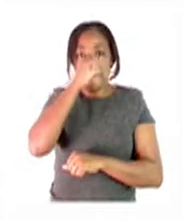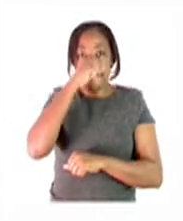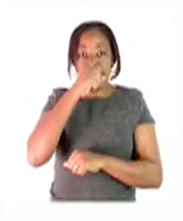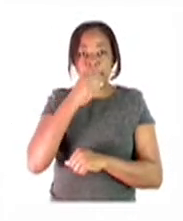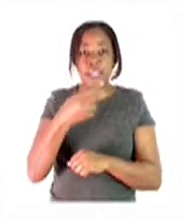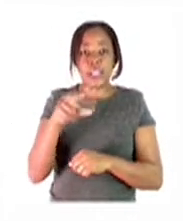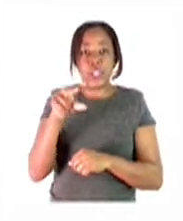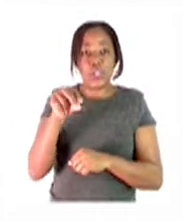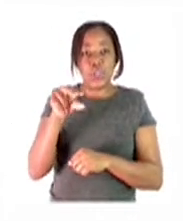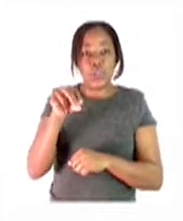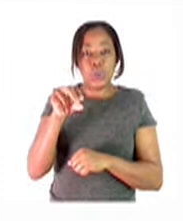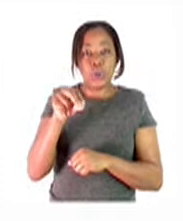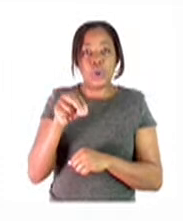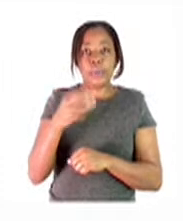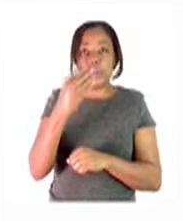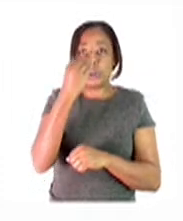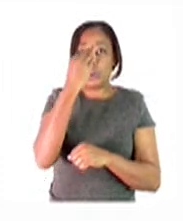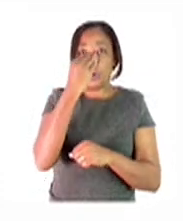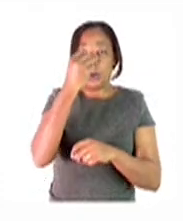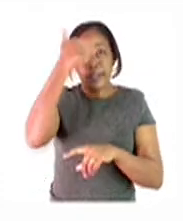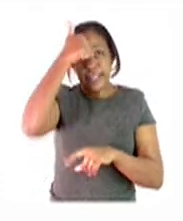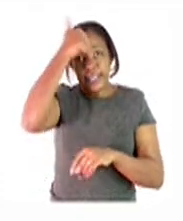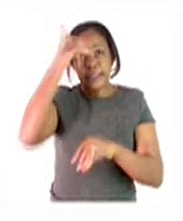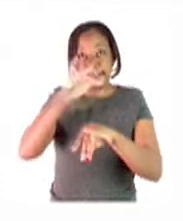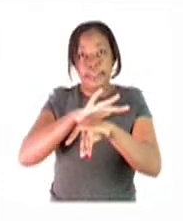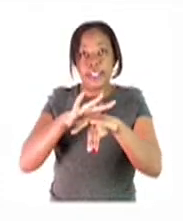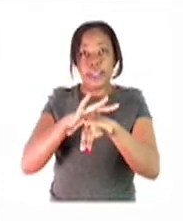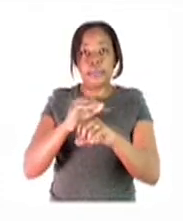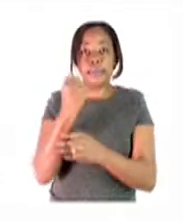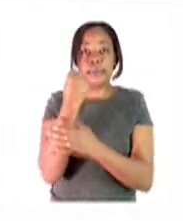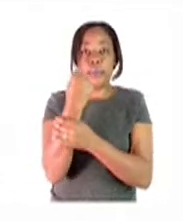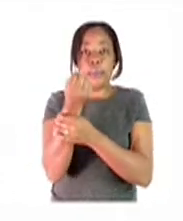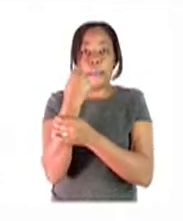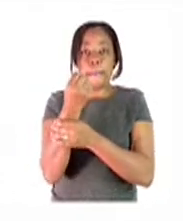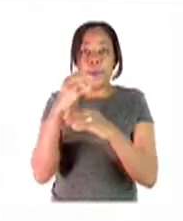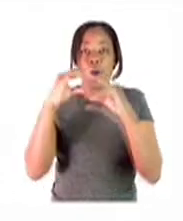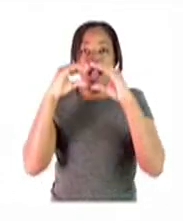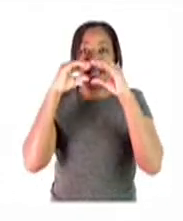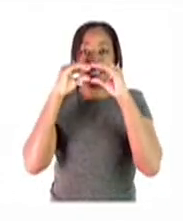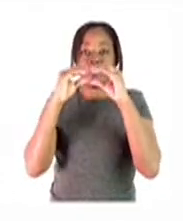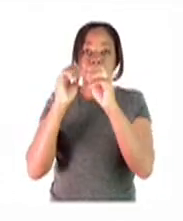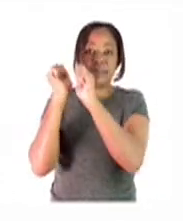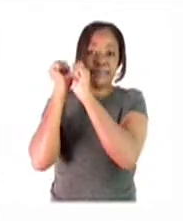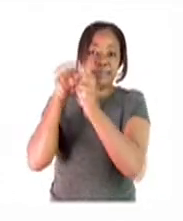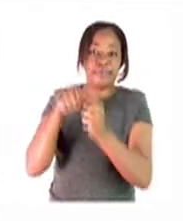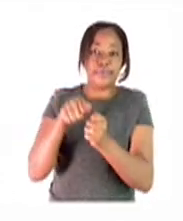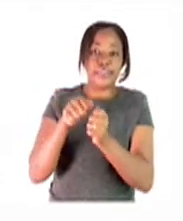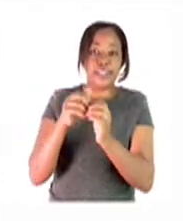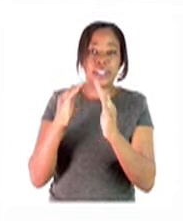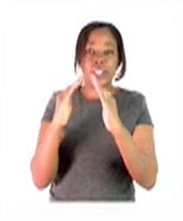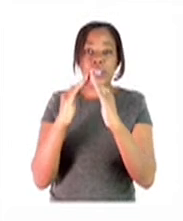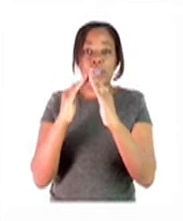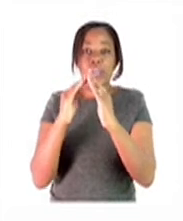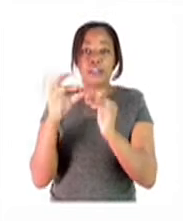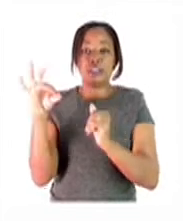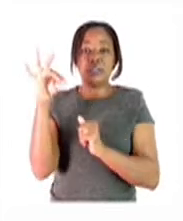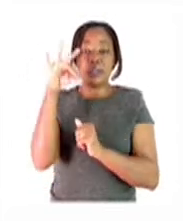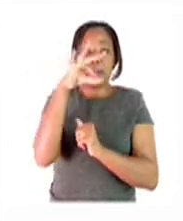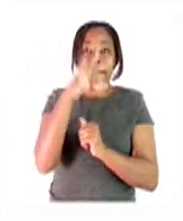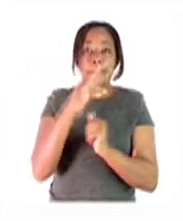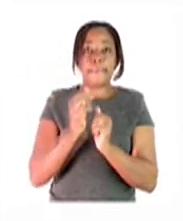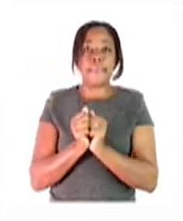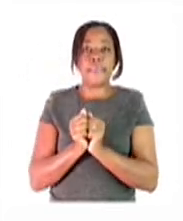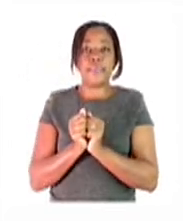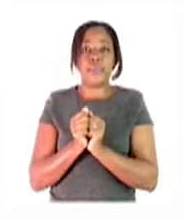fox, ball, sandwich, X, house, bee. So check all